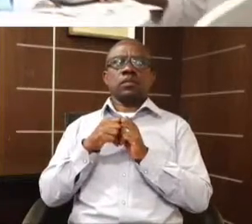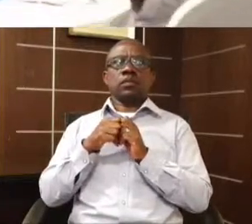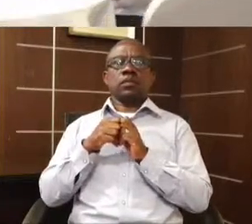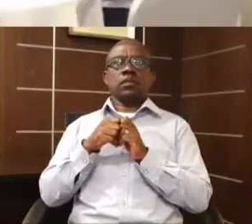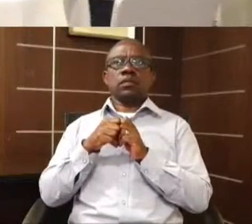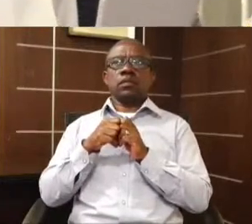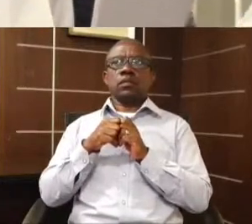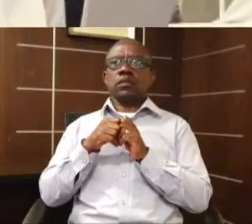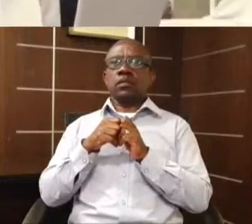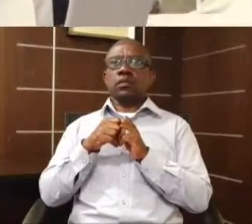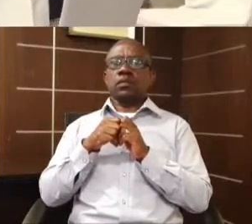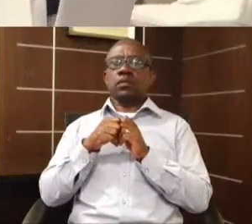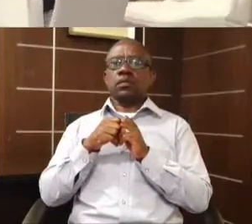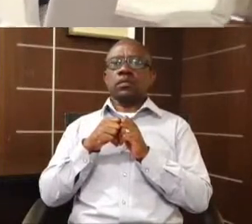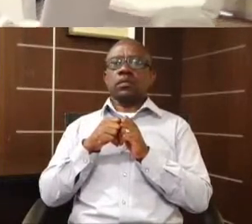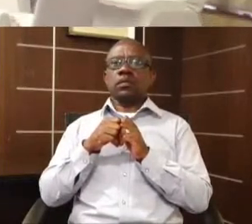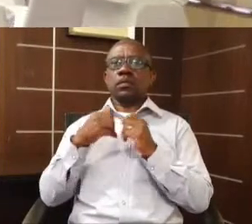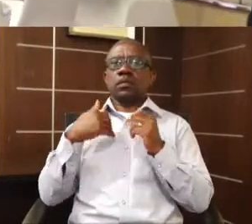Aha,